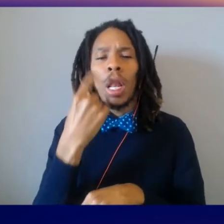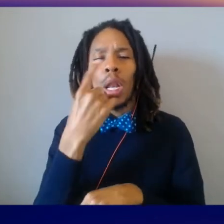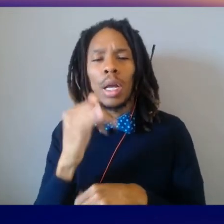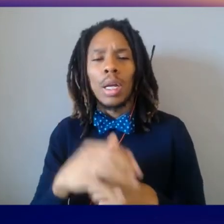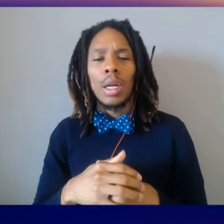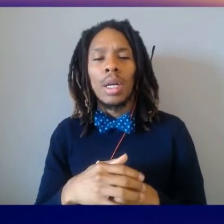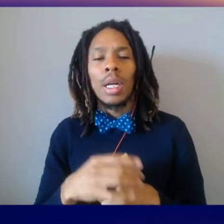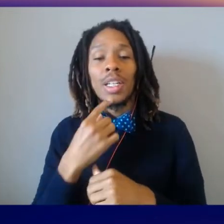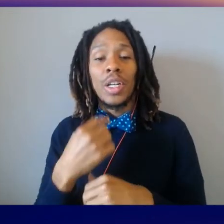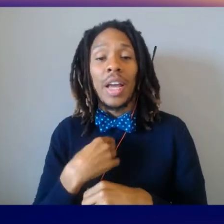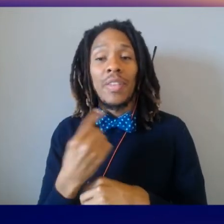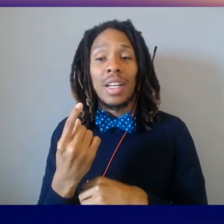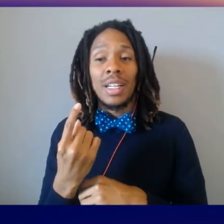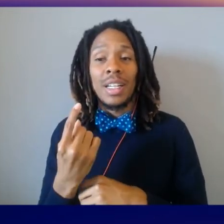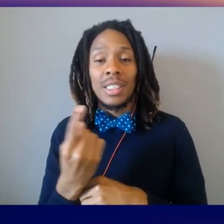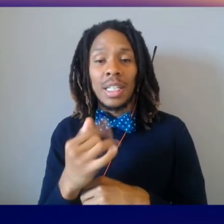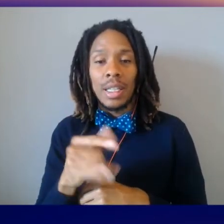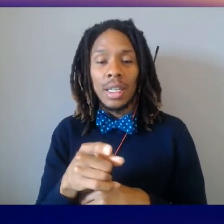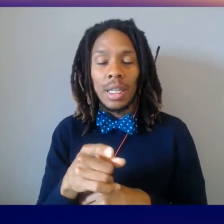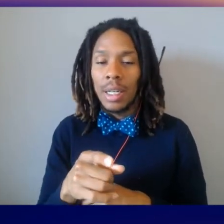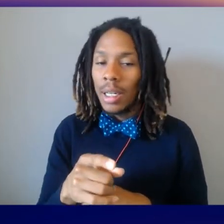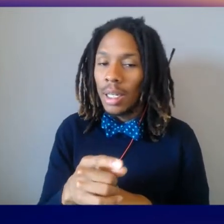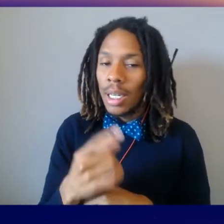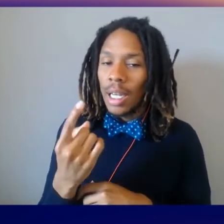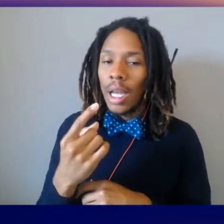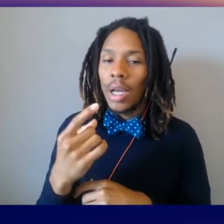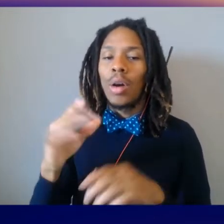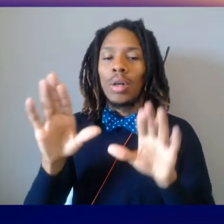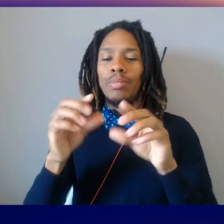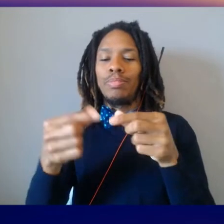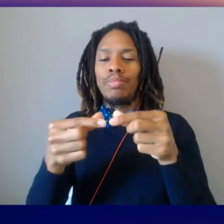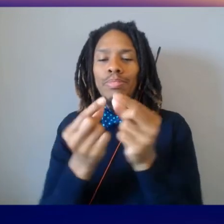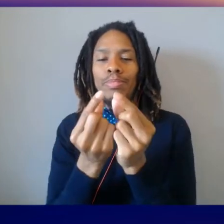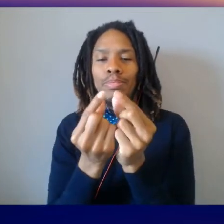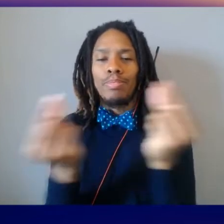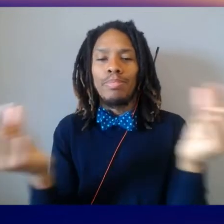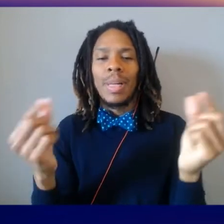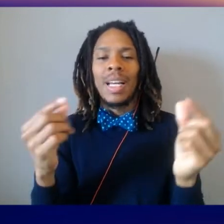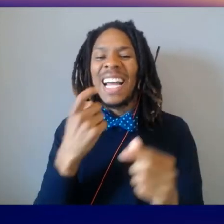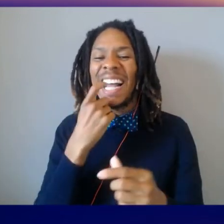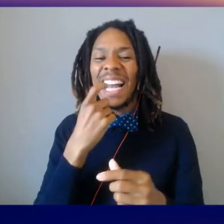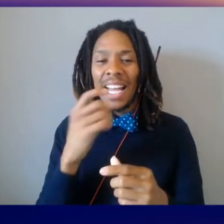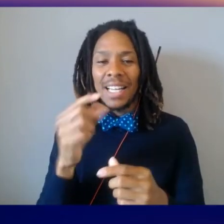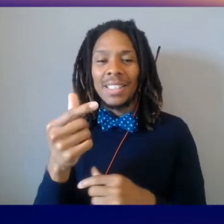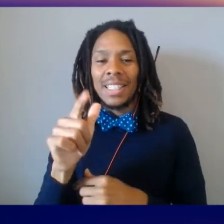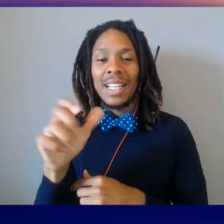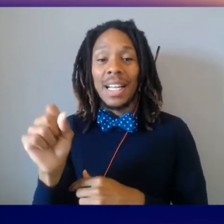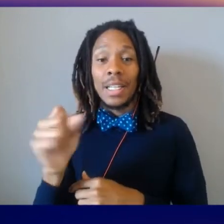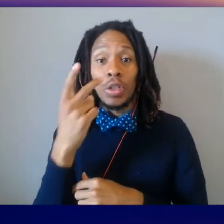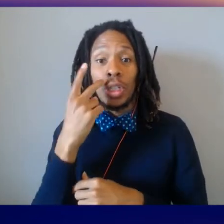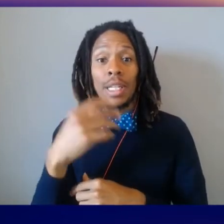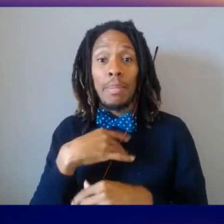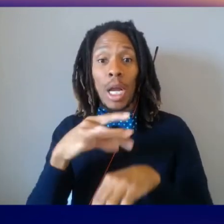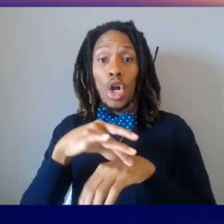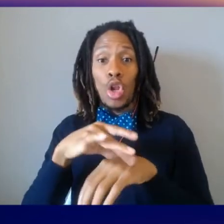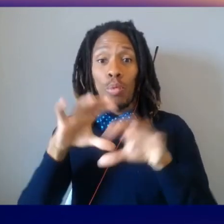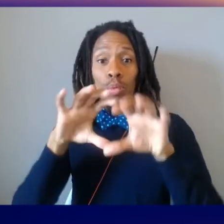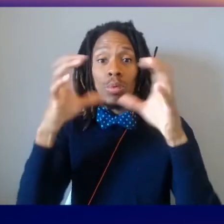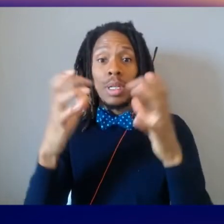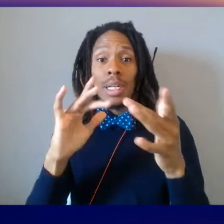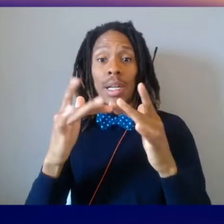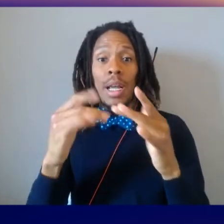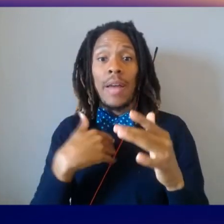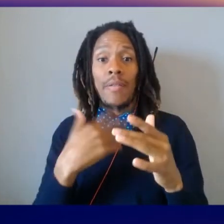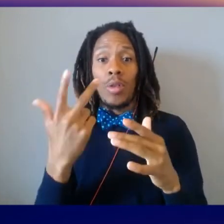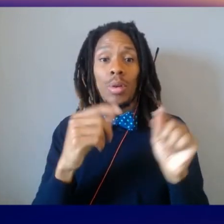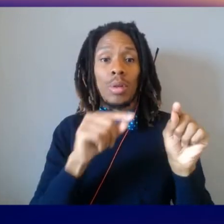single pane of dashboard, single pane of glass. So this clearly shows in my global network, I have 3